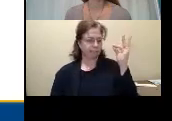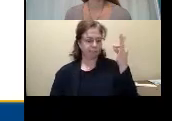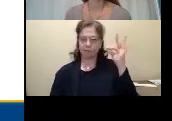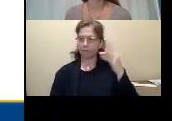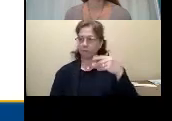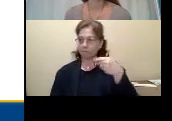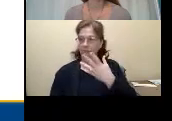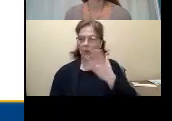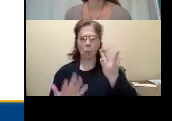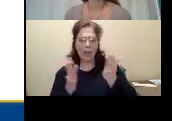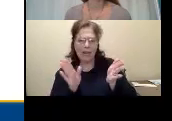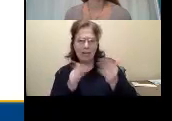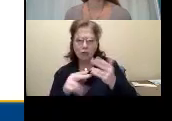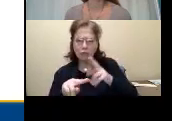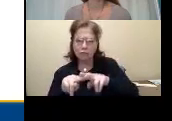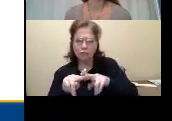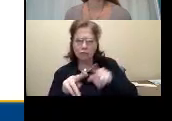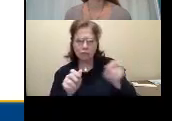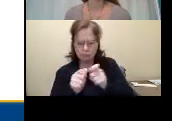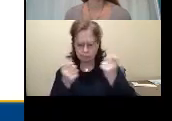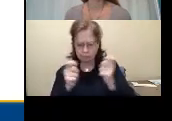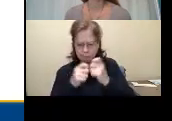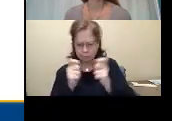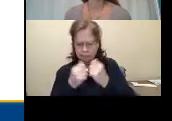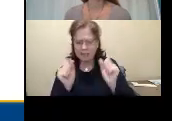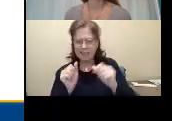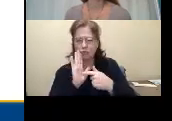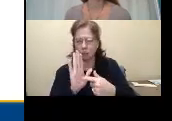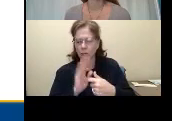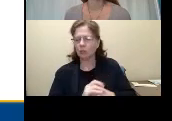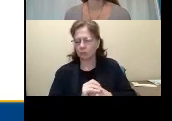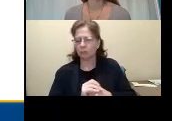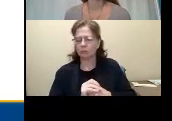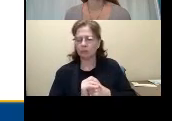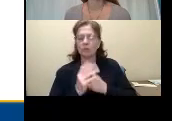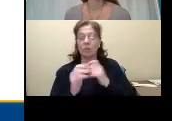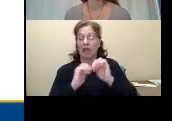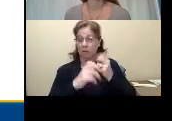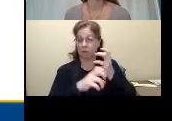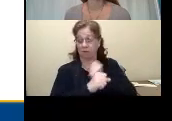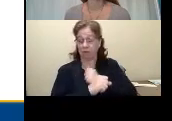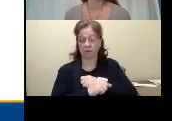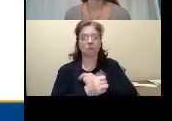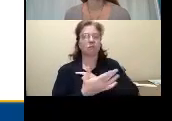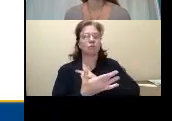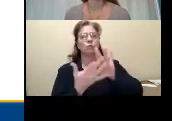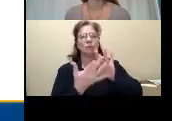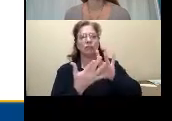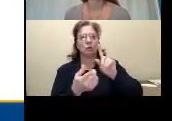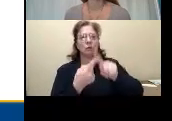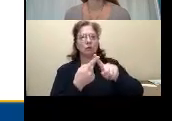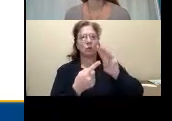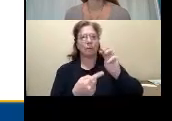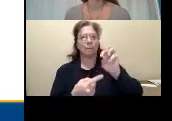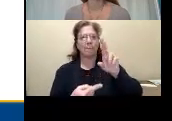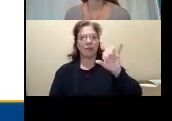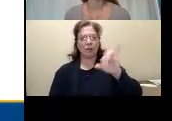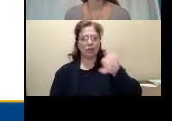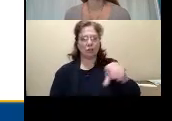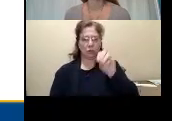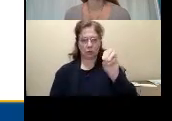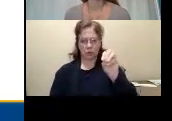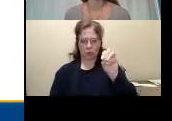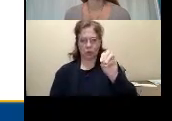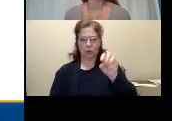for anybody to kind of glance at or browse at. So you can reach out to Mary Jo who is